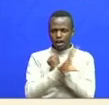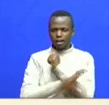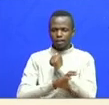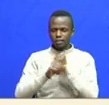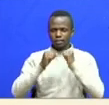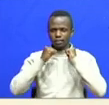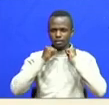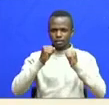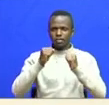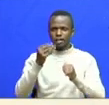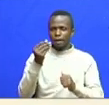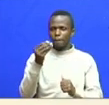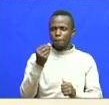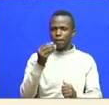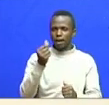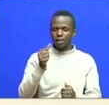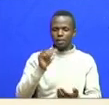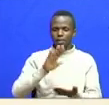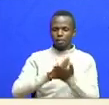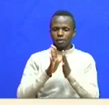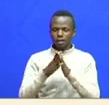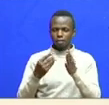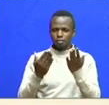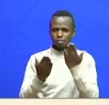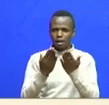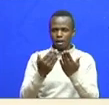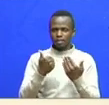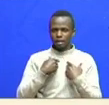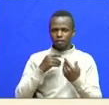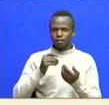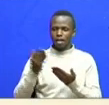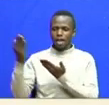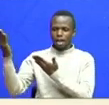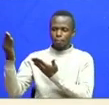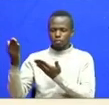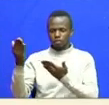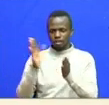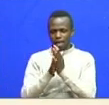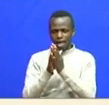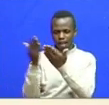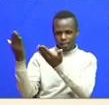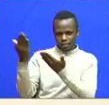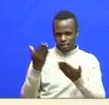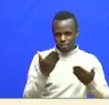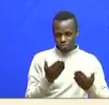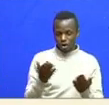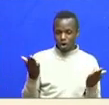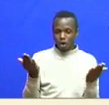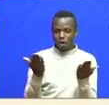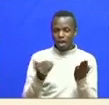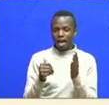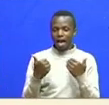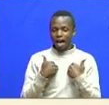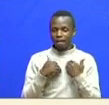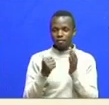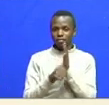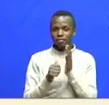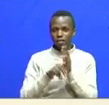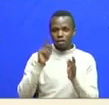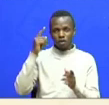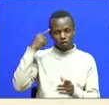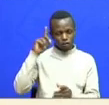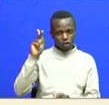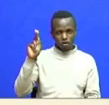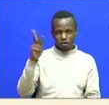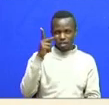our currency, there must be a balance between exports and imports. And this is where there is a problem for Kenya,